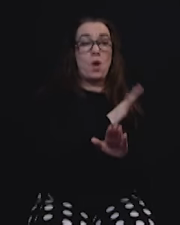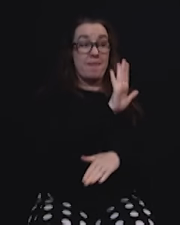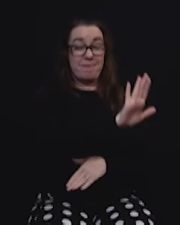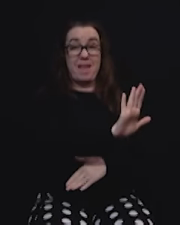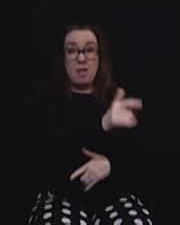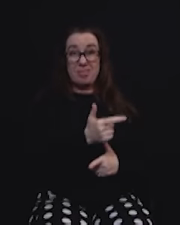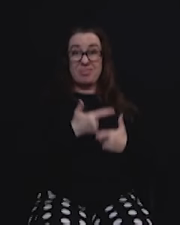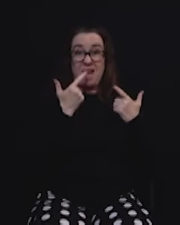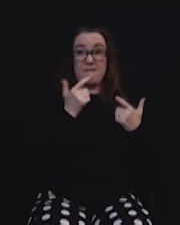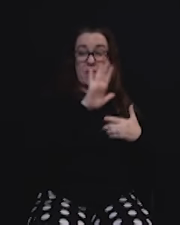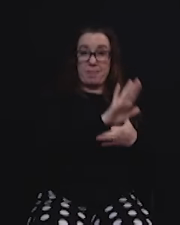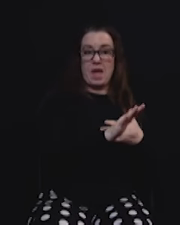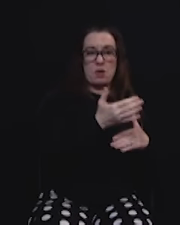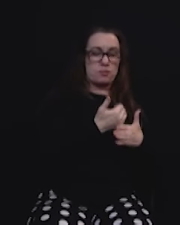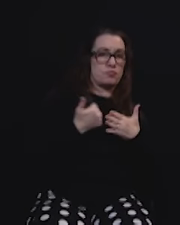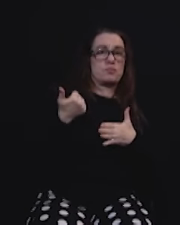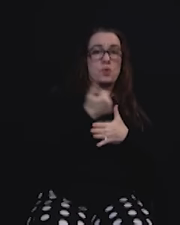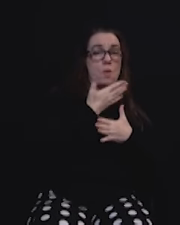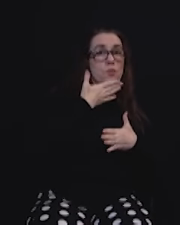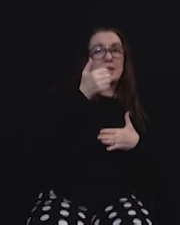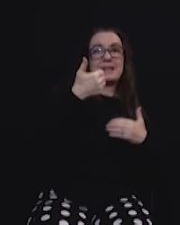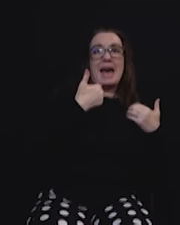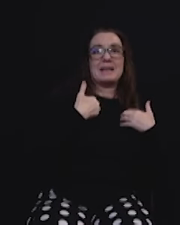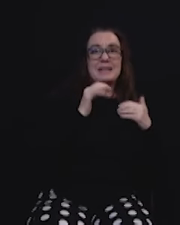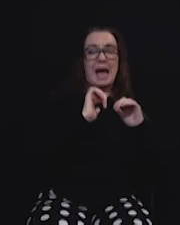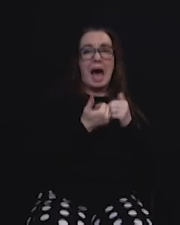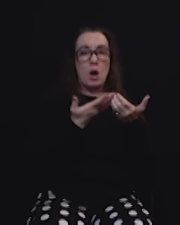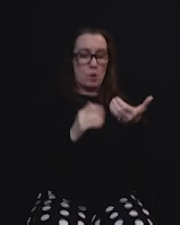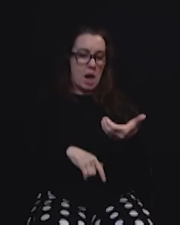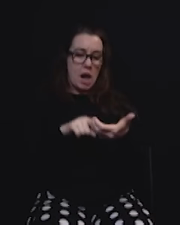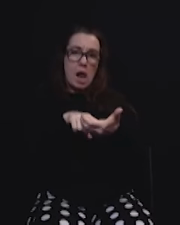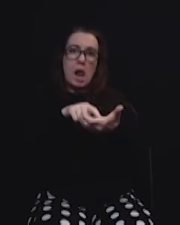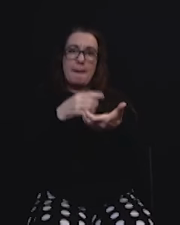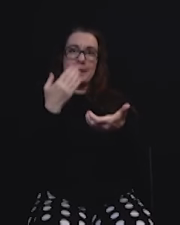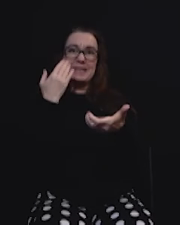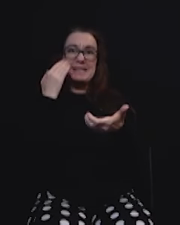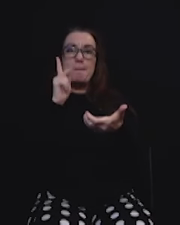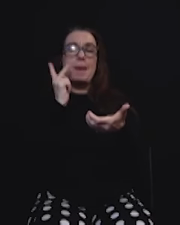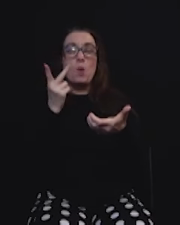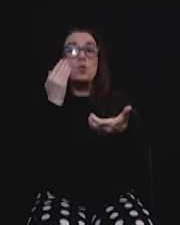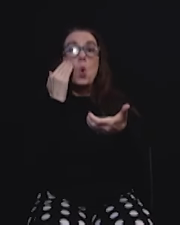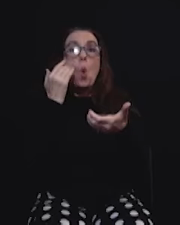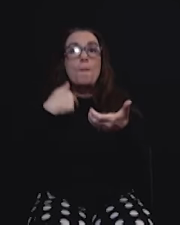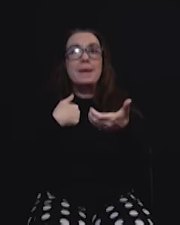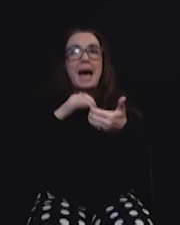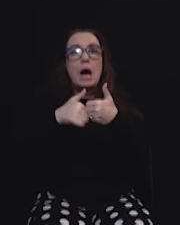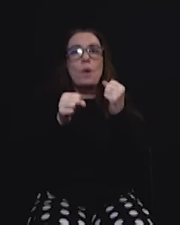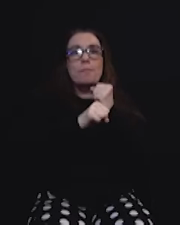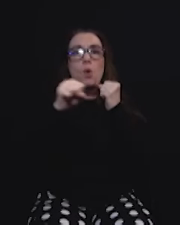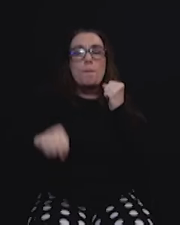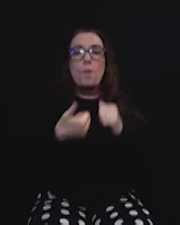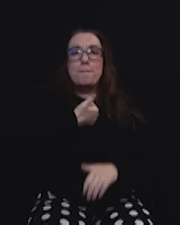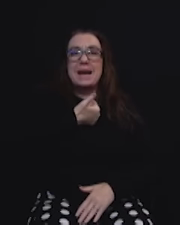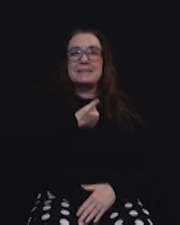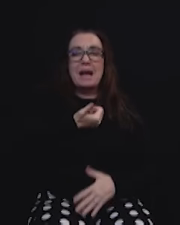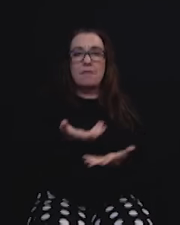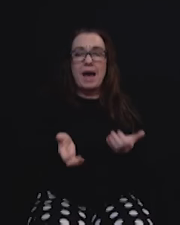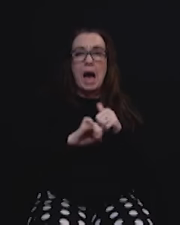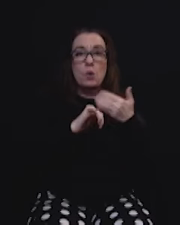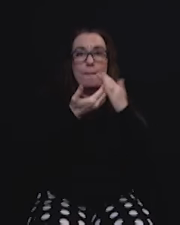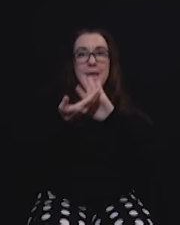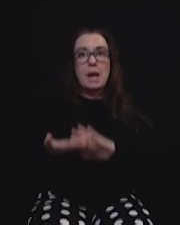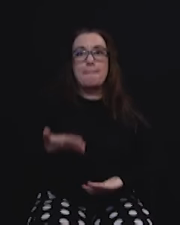about life and greatness and everything else has to do with, how do I make myself known? How do I promote myself? How do I